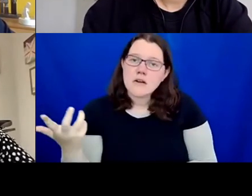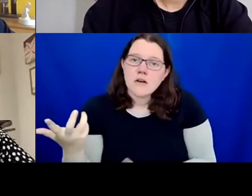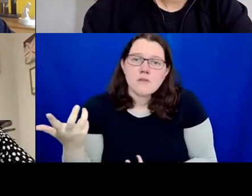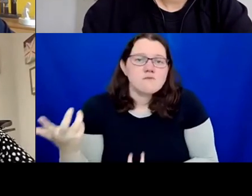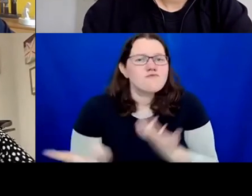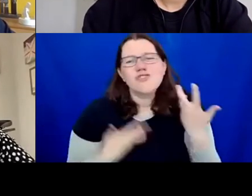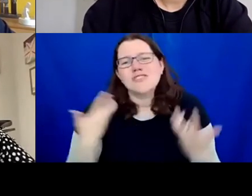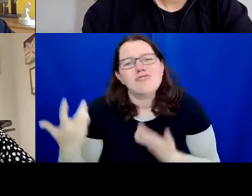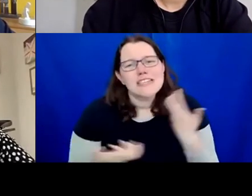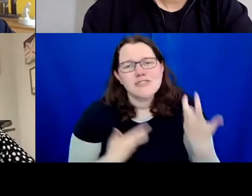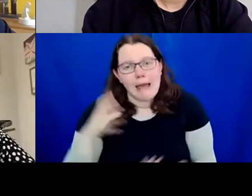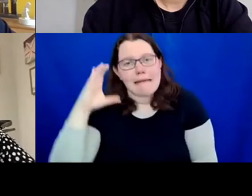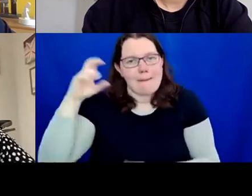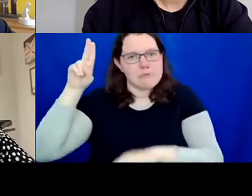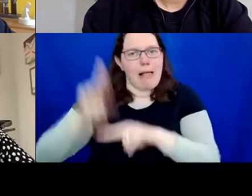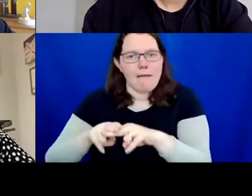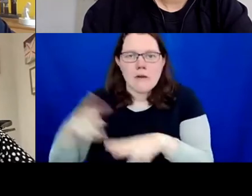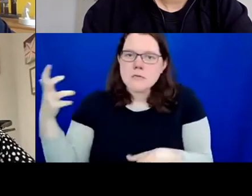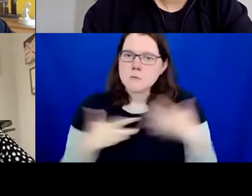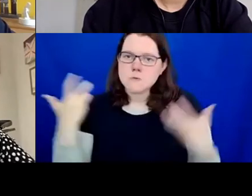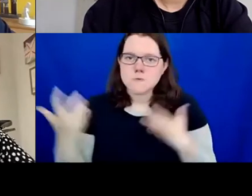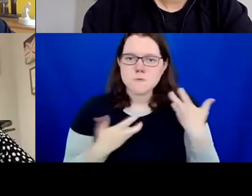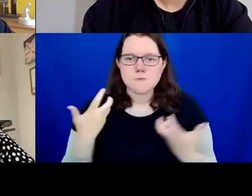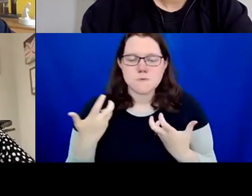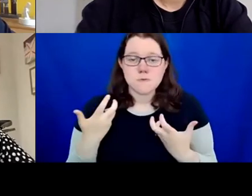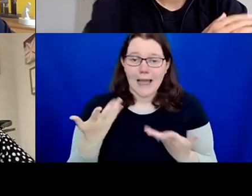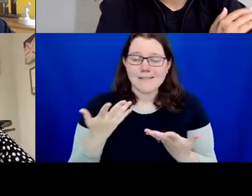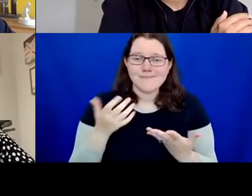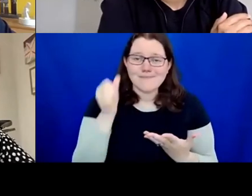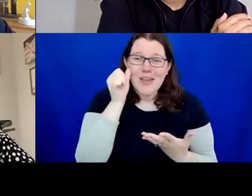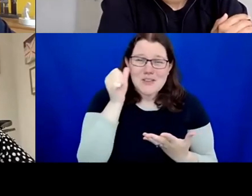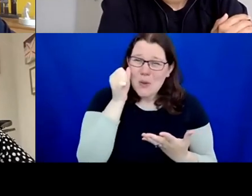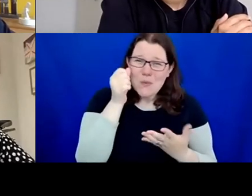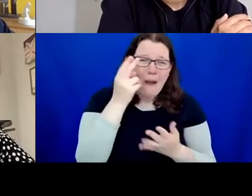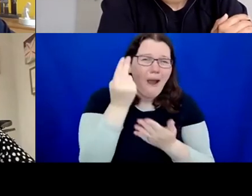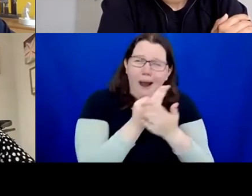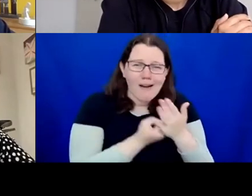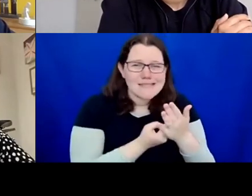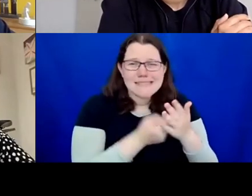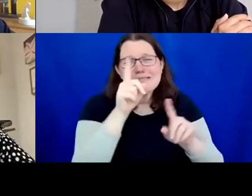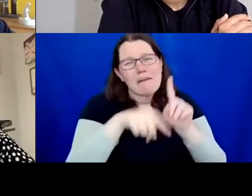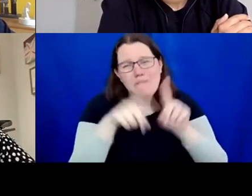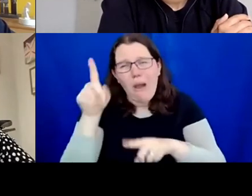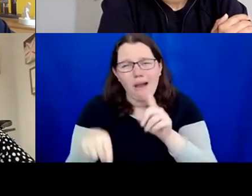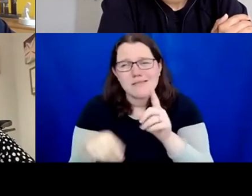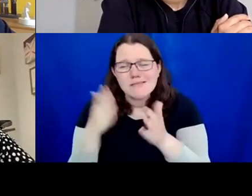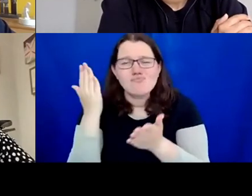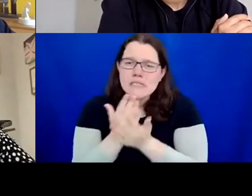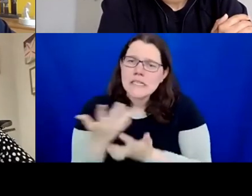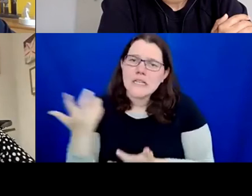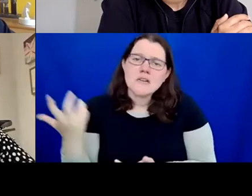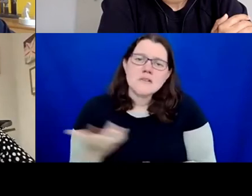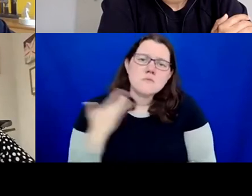not worse than that, is I think what probably most diverse artists experience of feeling excluded.